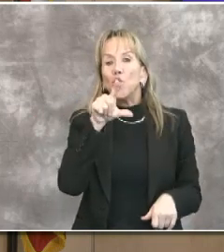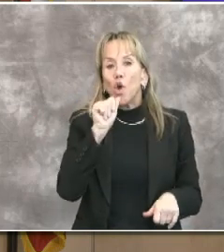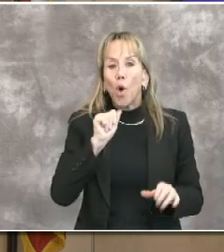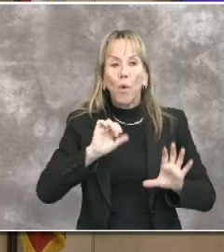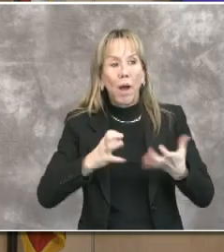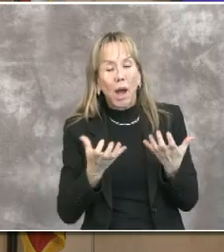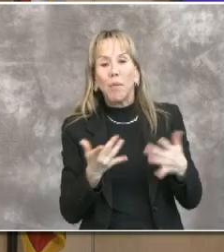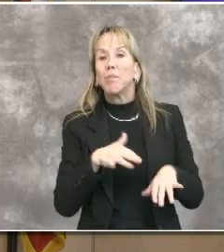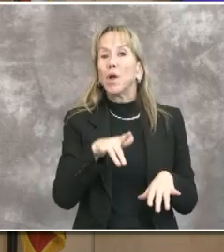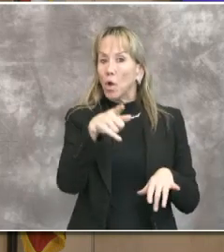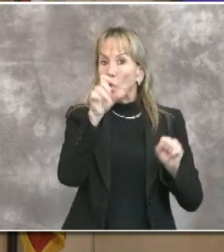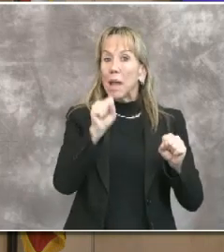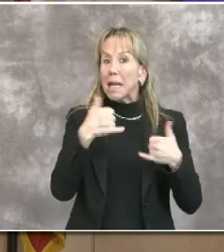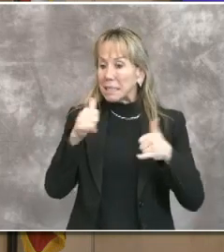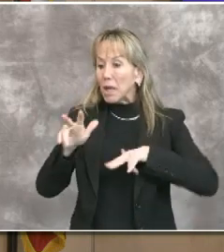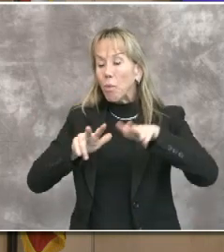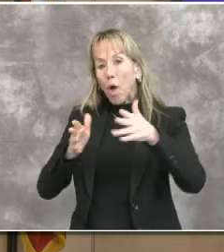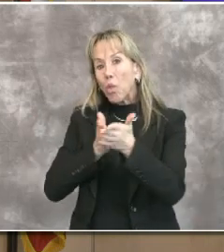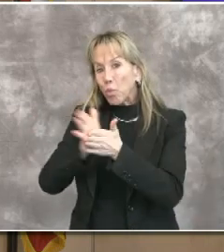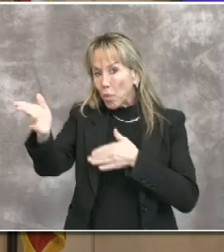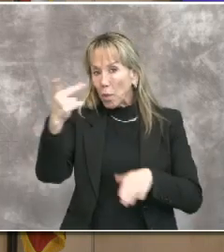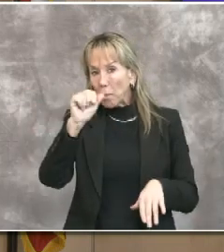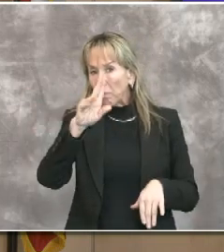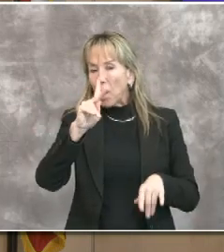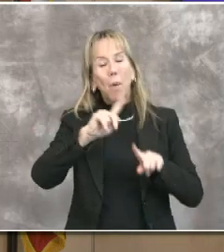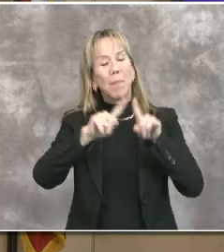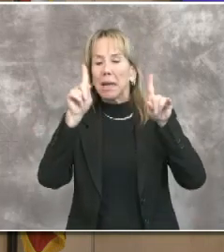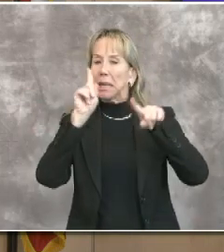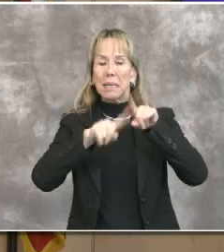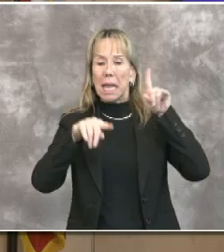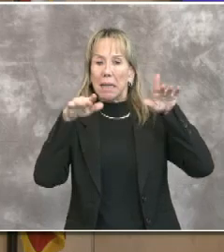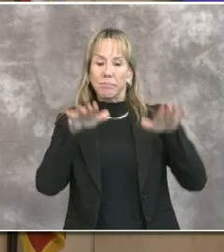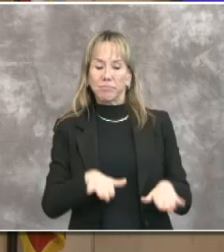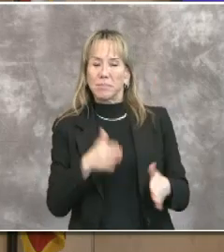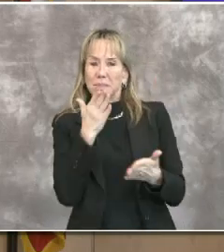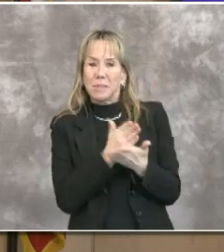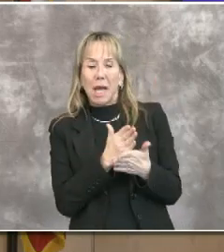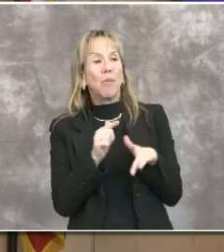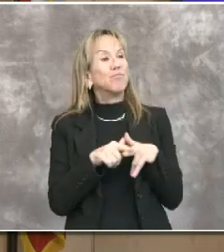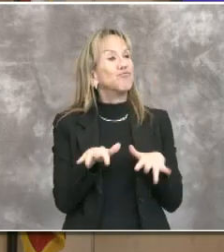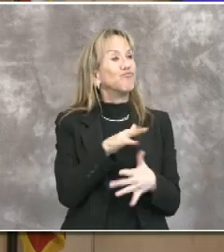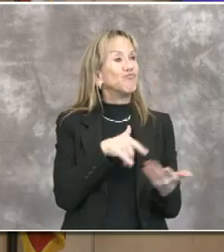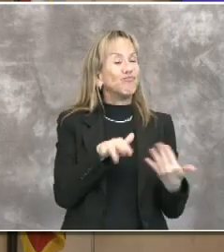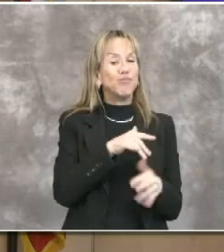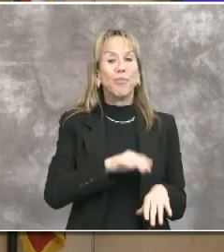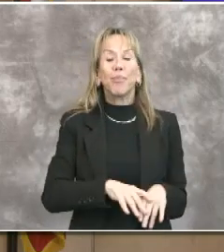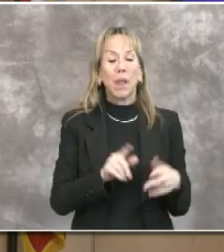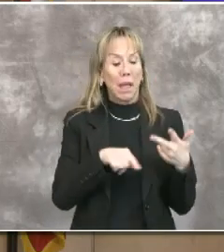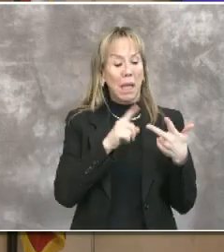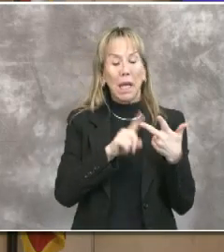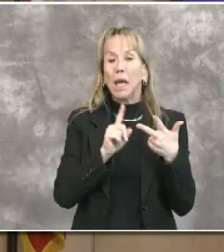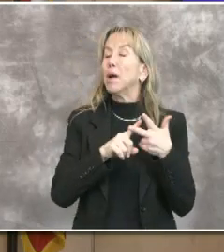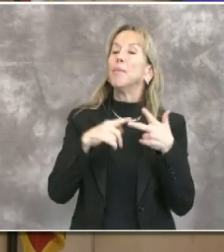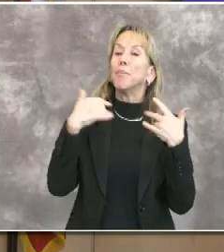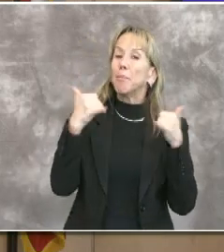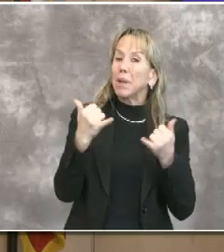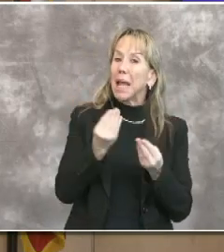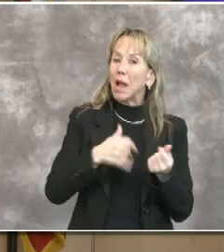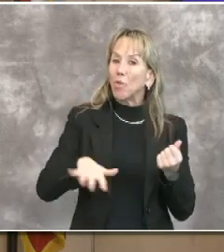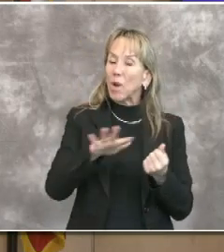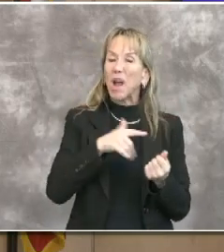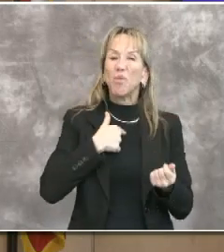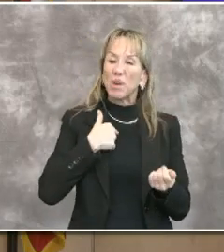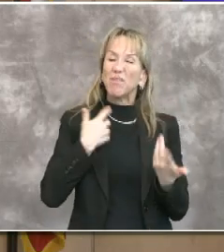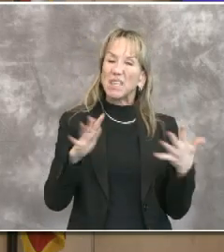an activity. We closed down play structures and recreational centers, jungle gyms, slides, swings. This was to protect kids from picking up viruses from